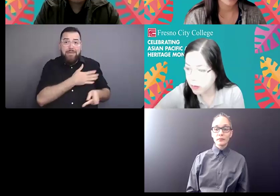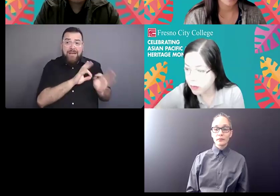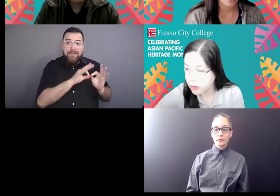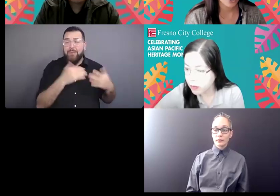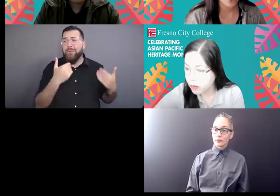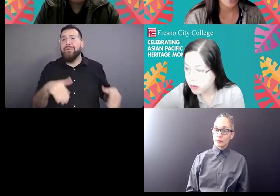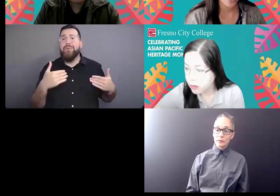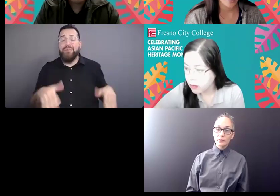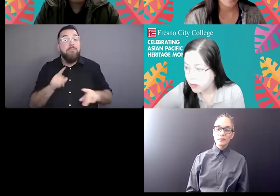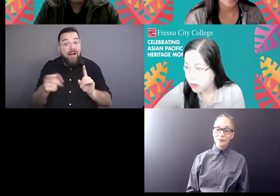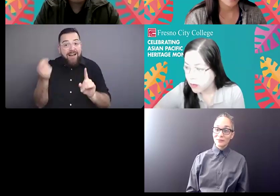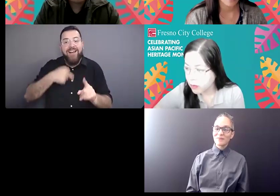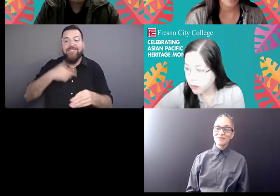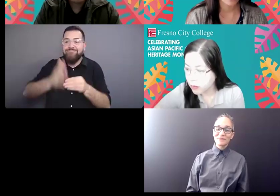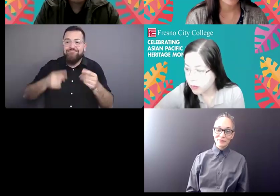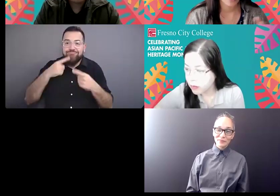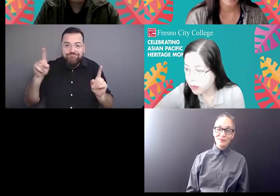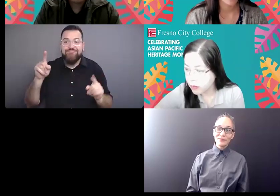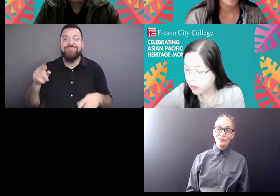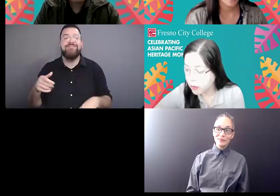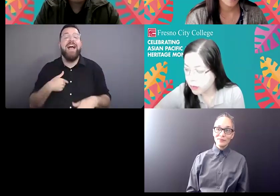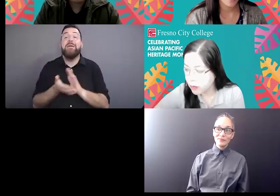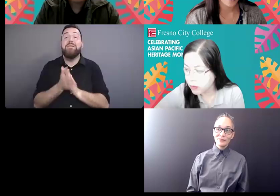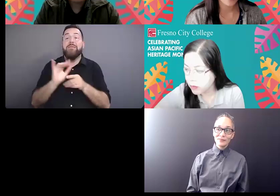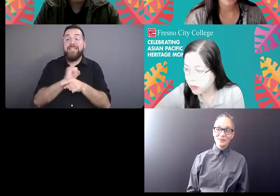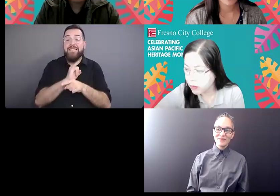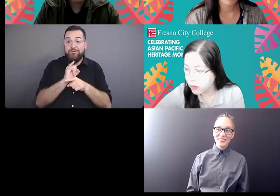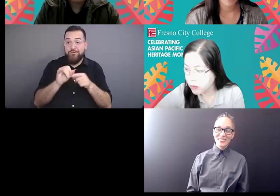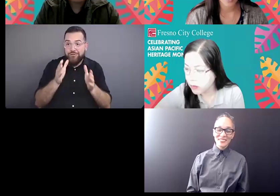I was an intern on our campus at Fresno City.